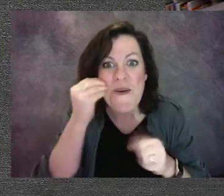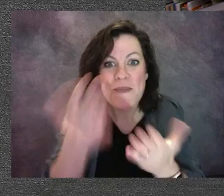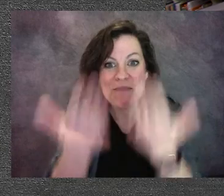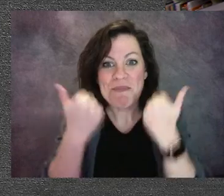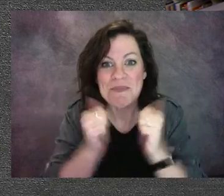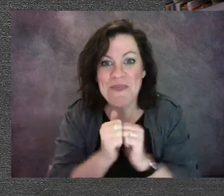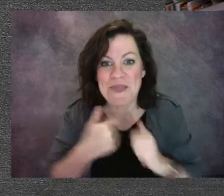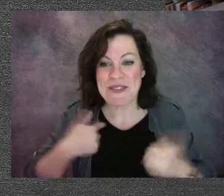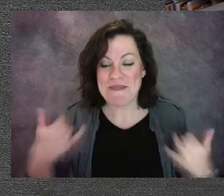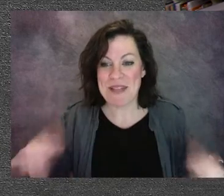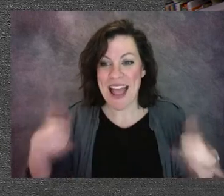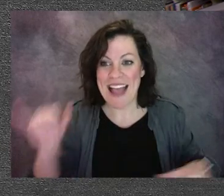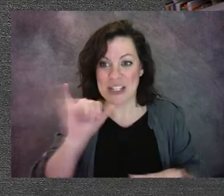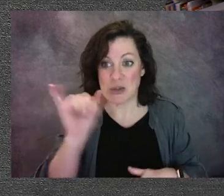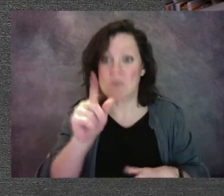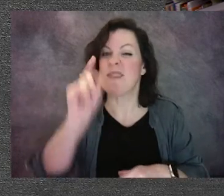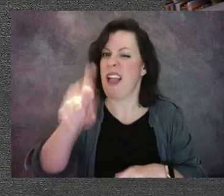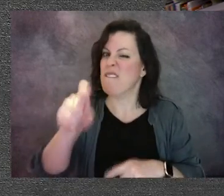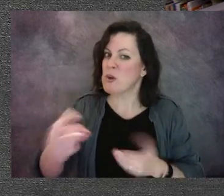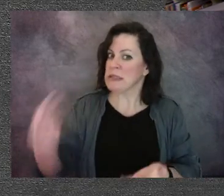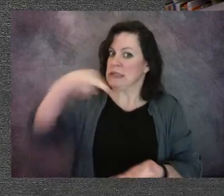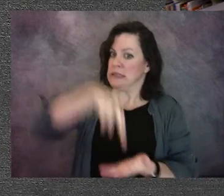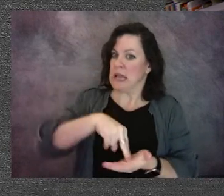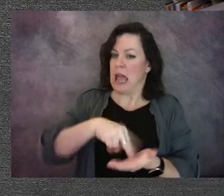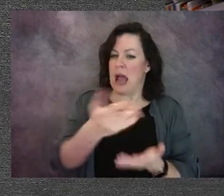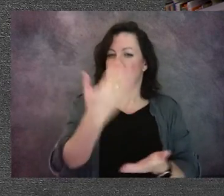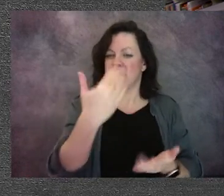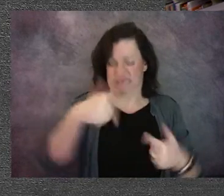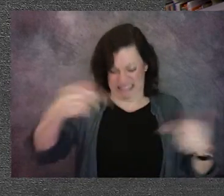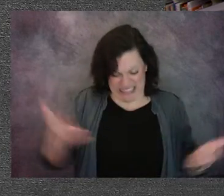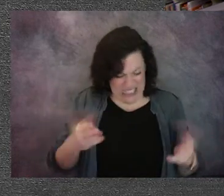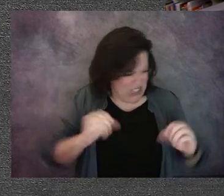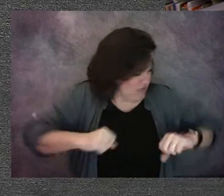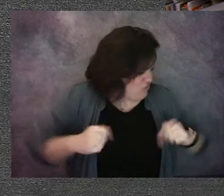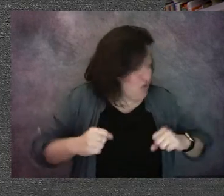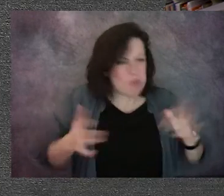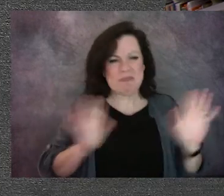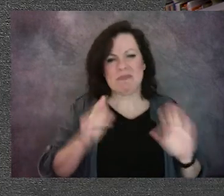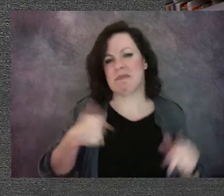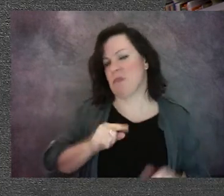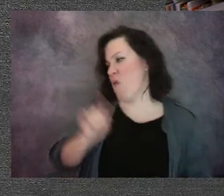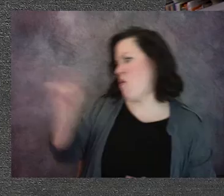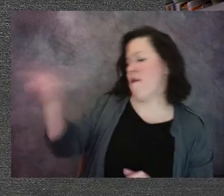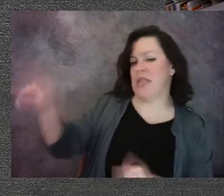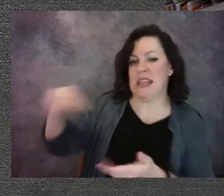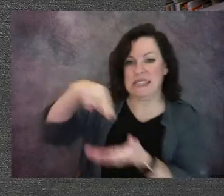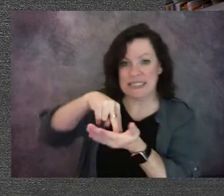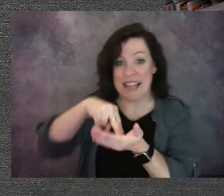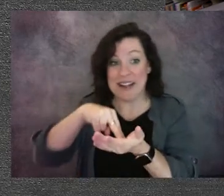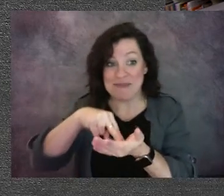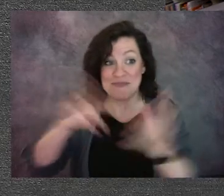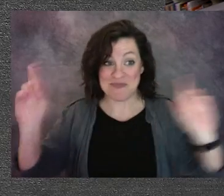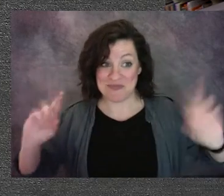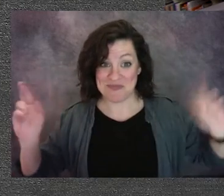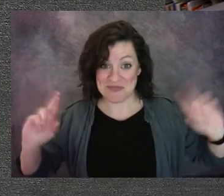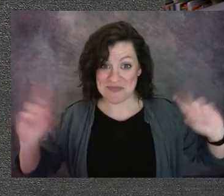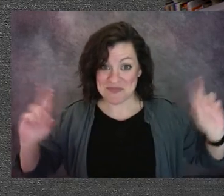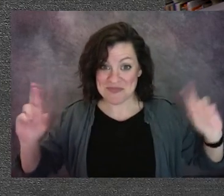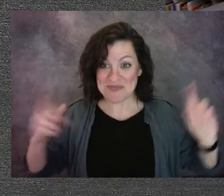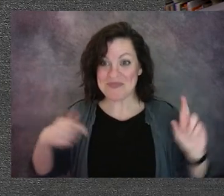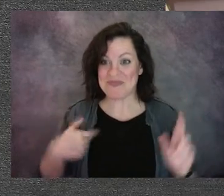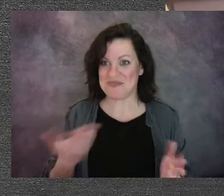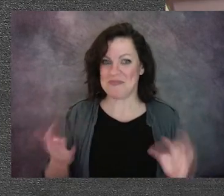leaves? All right. Well, we're going to go stand up over here. You guys find a spot to stand up. You're going to need a little bit of space. All